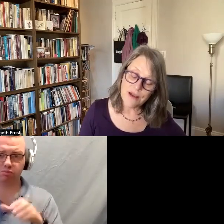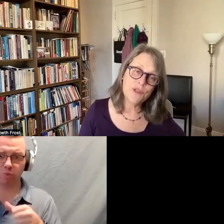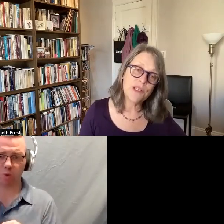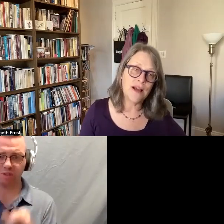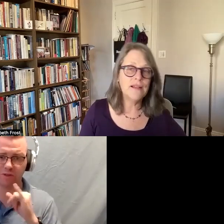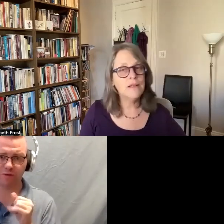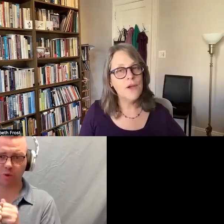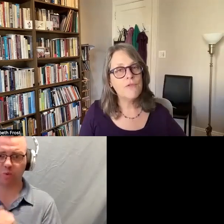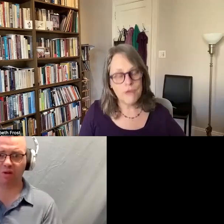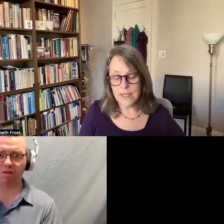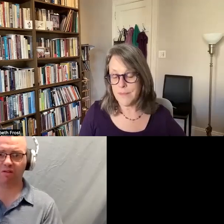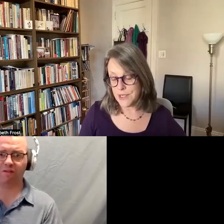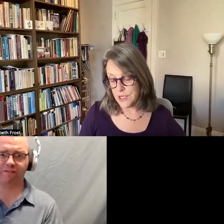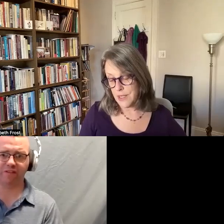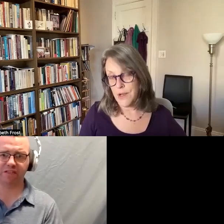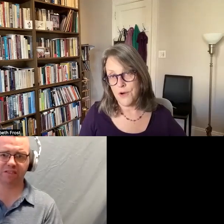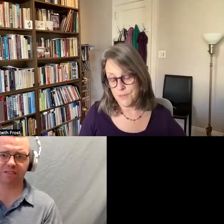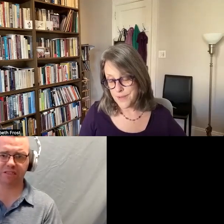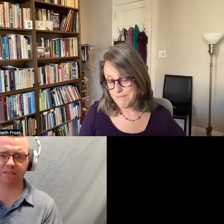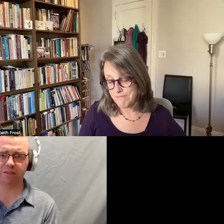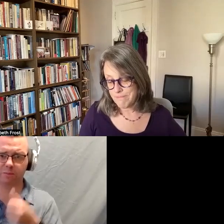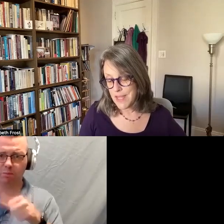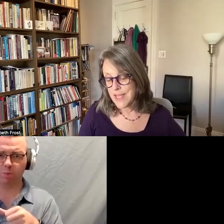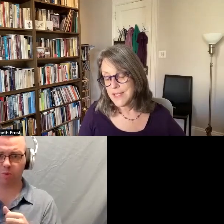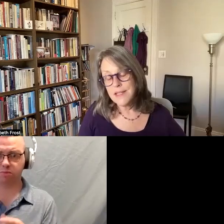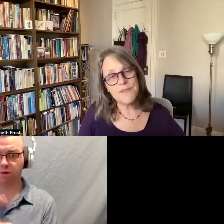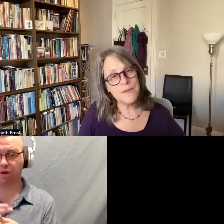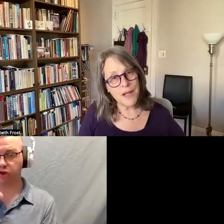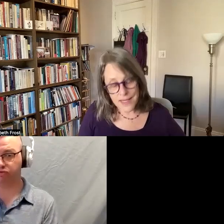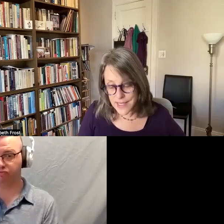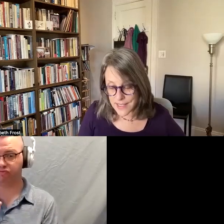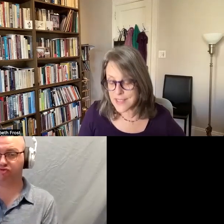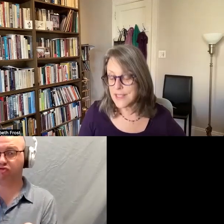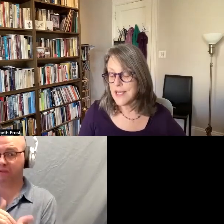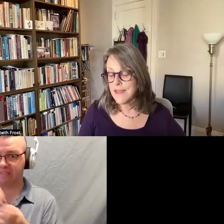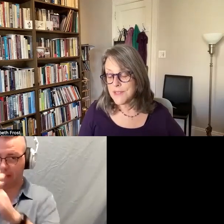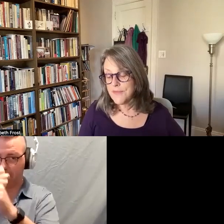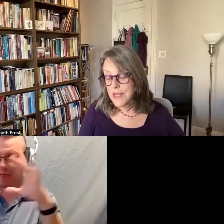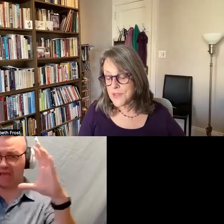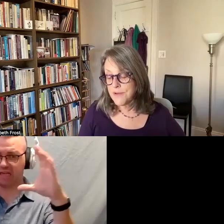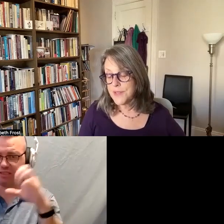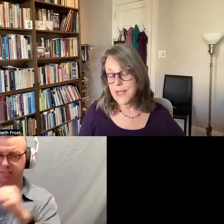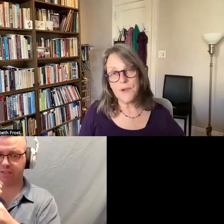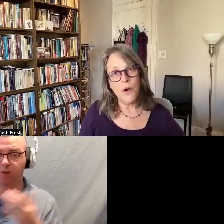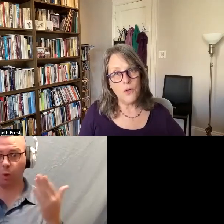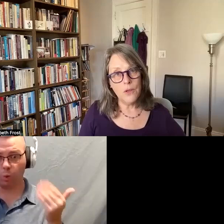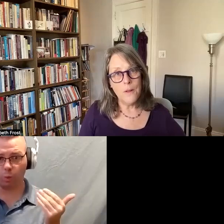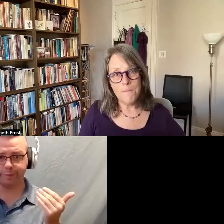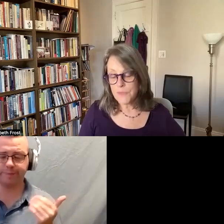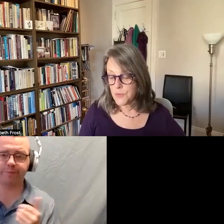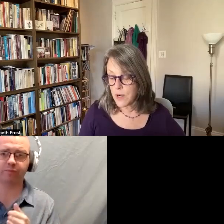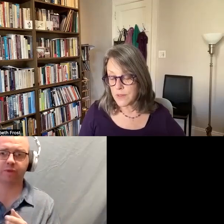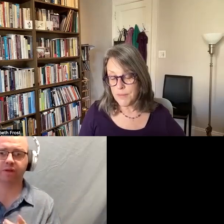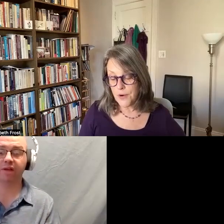Post that was entitled Reimagining Hope. To give some context, this event series as a